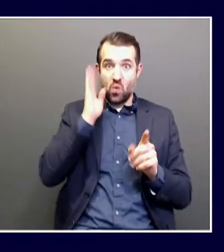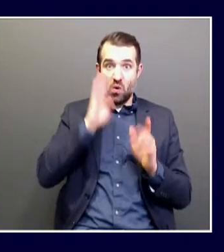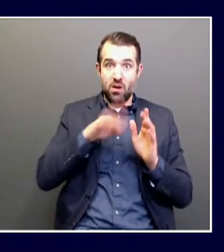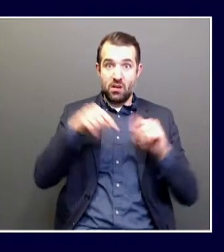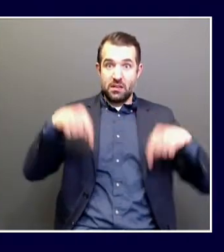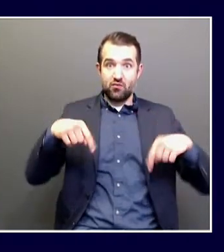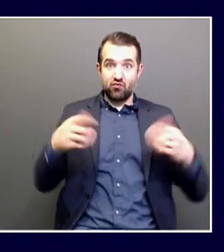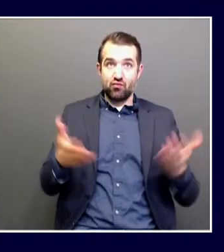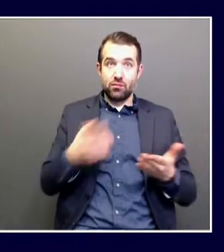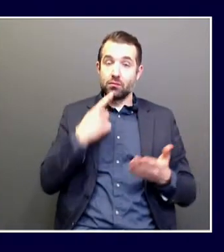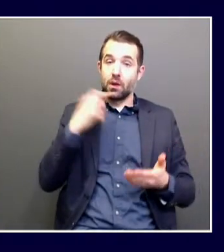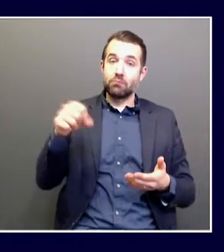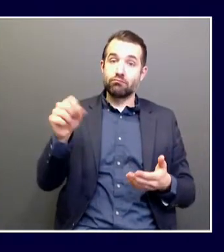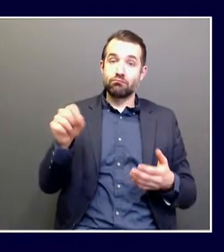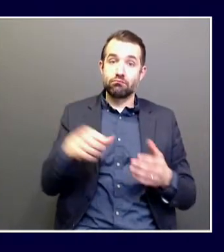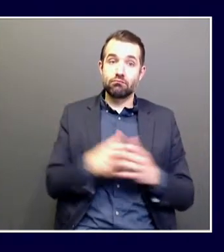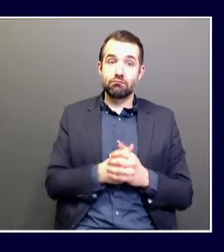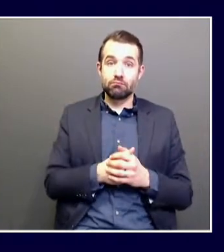Okay.